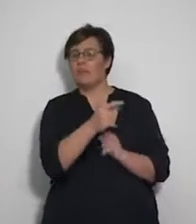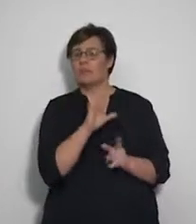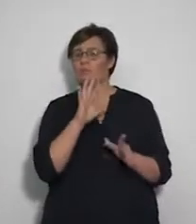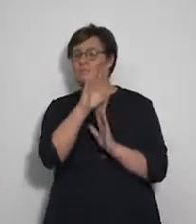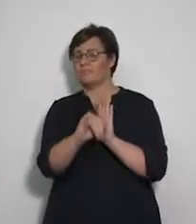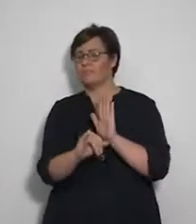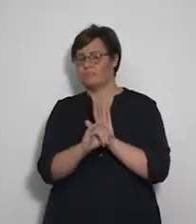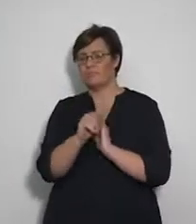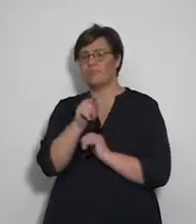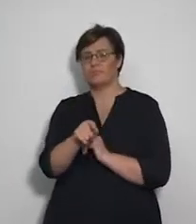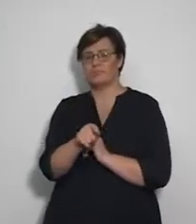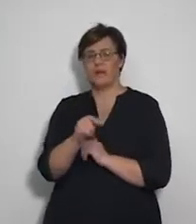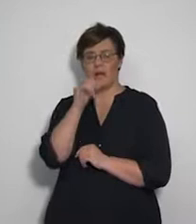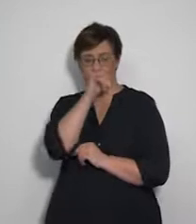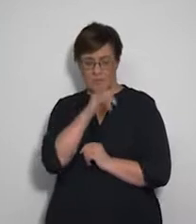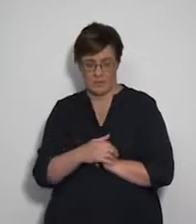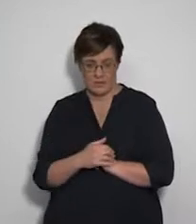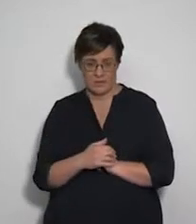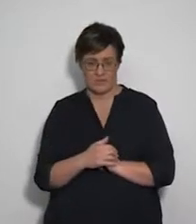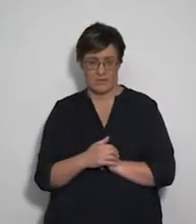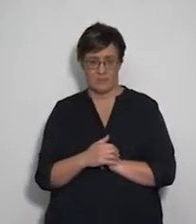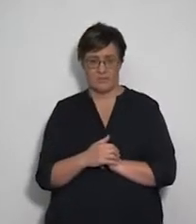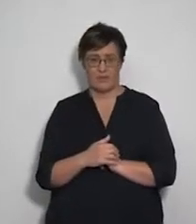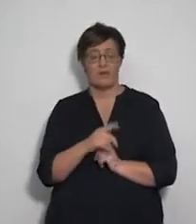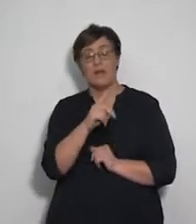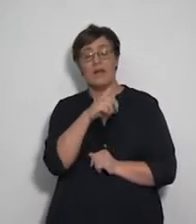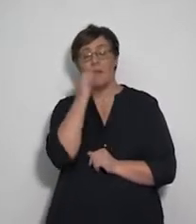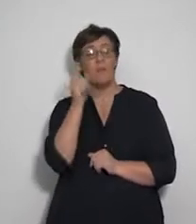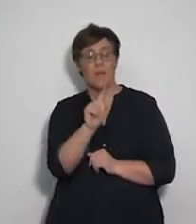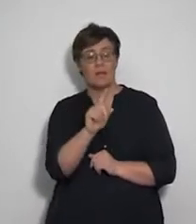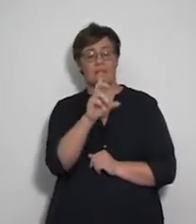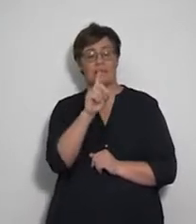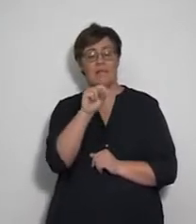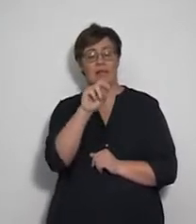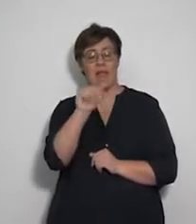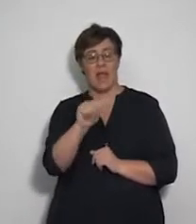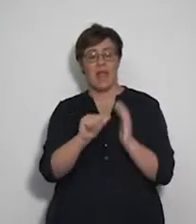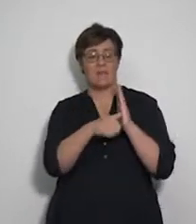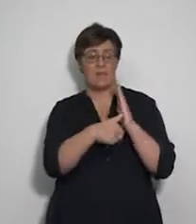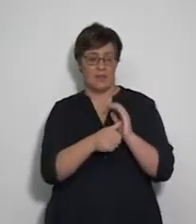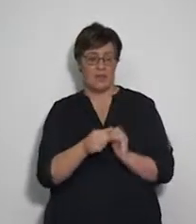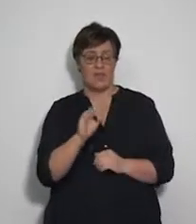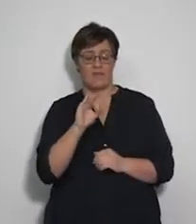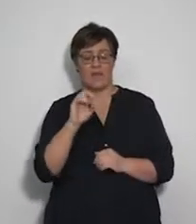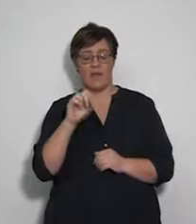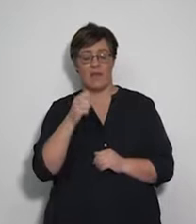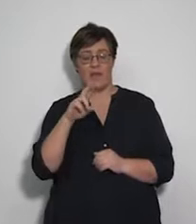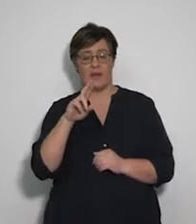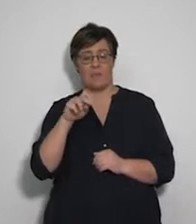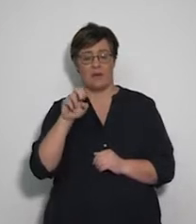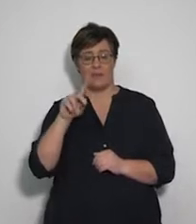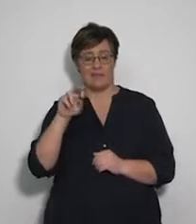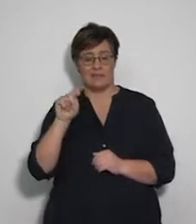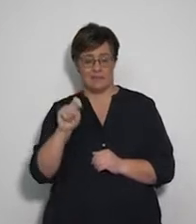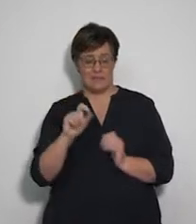used to identify the criminal. So guys, this technique is called the DNA fingerprint or fingerprinting, and